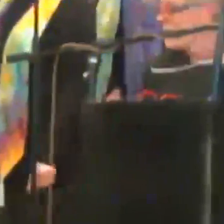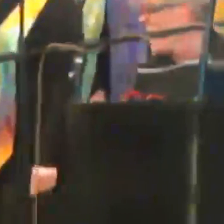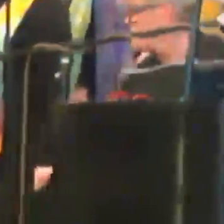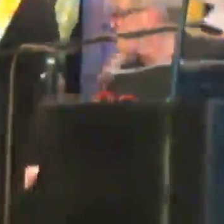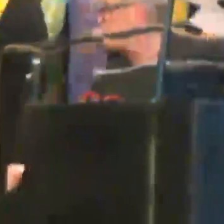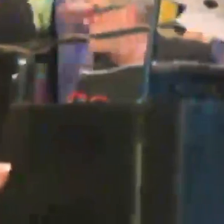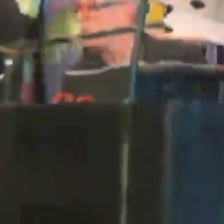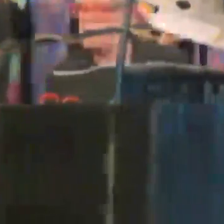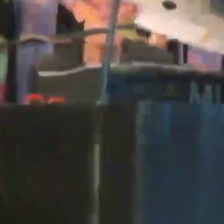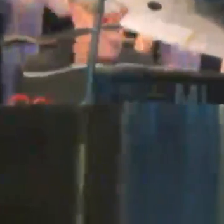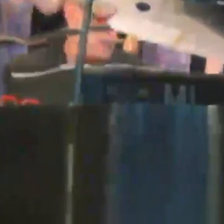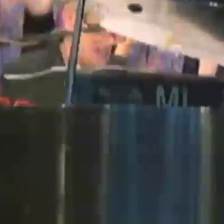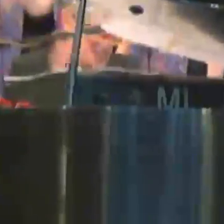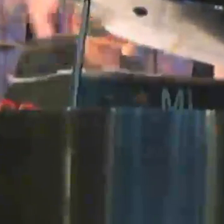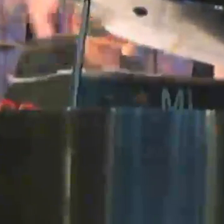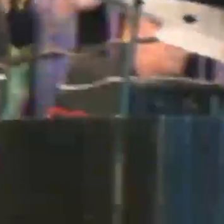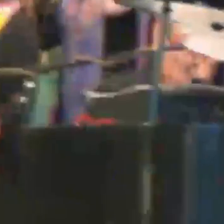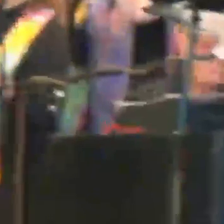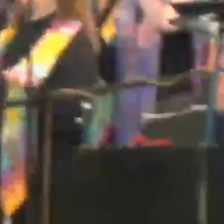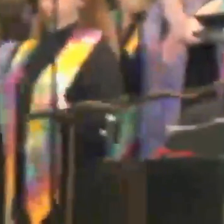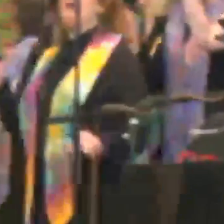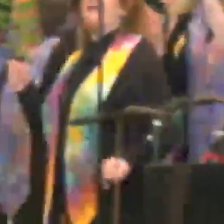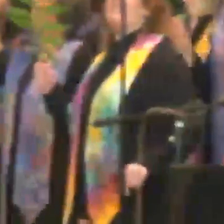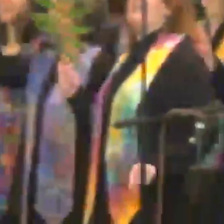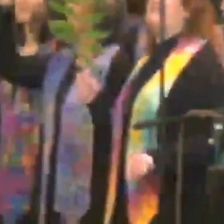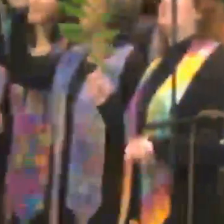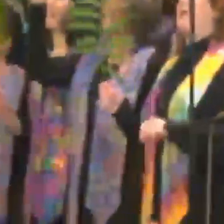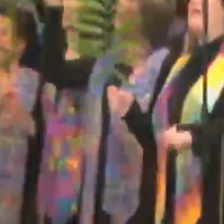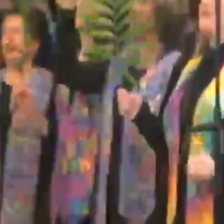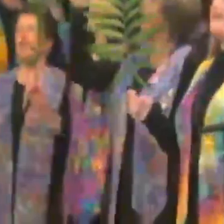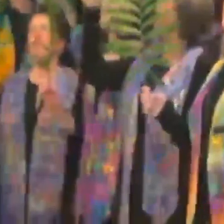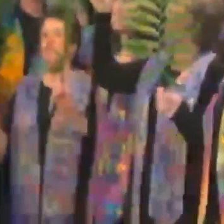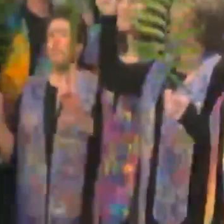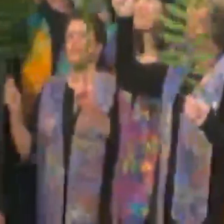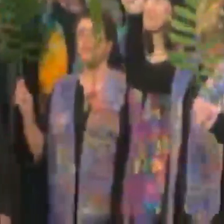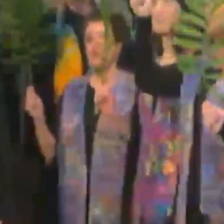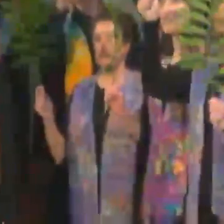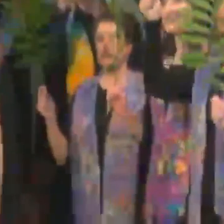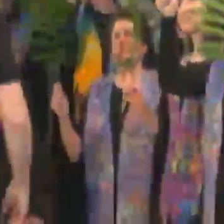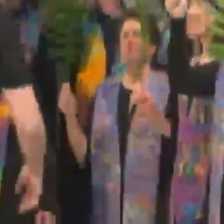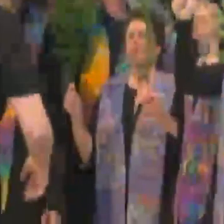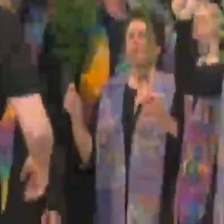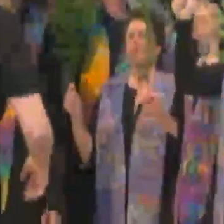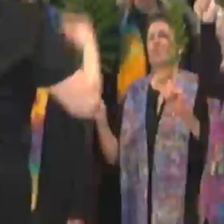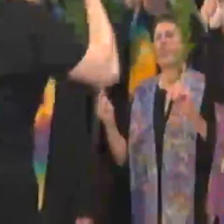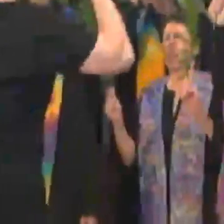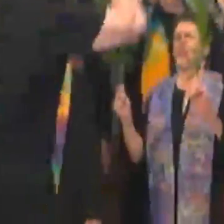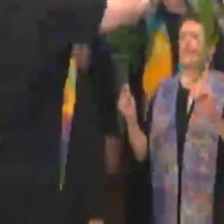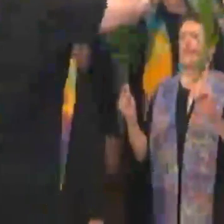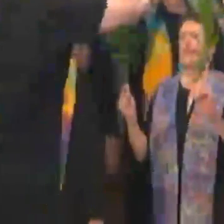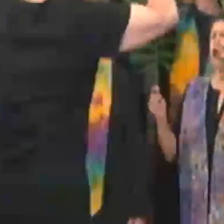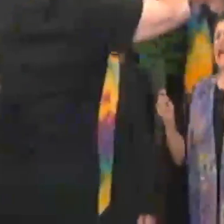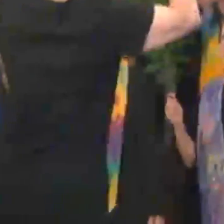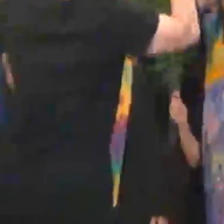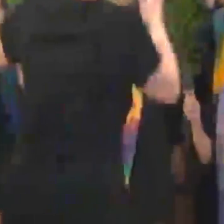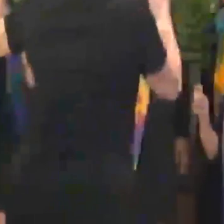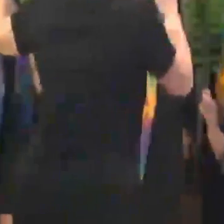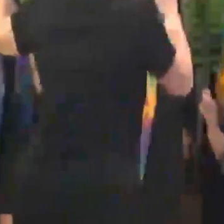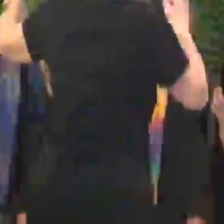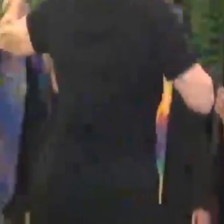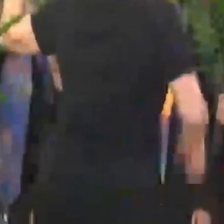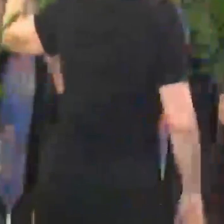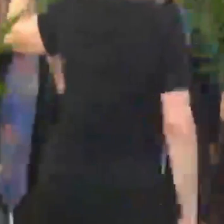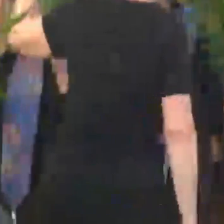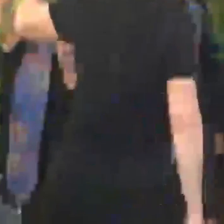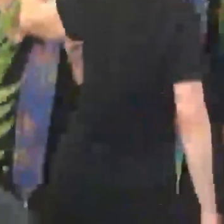love and peace will abide. I want to come into your spirit, it feels good. Don't it feel good? Lift your head,